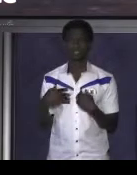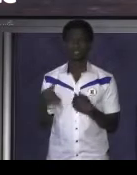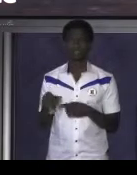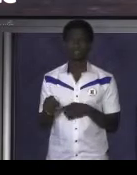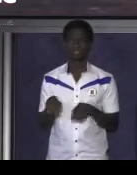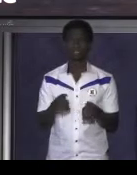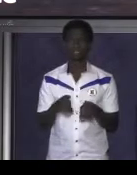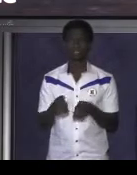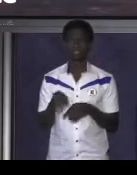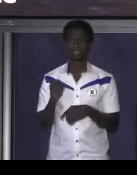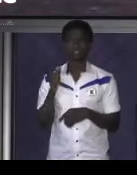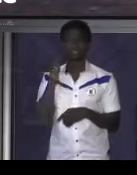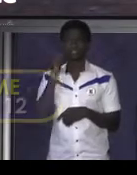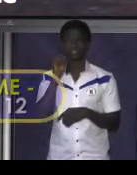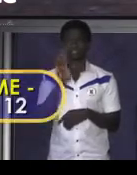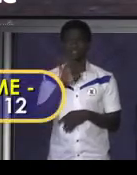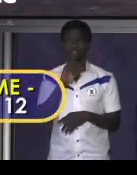answer.